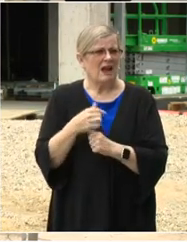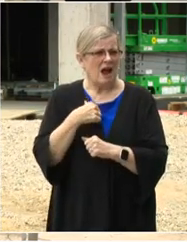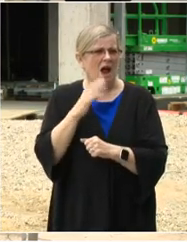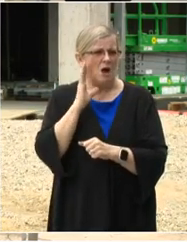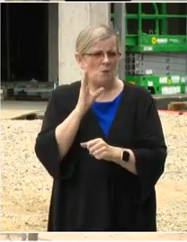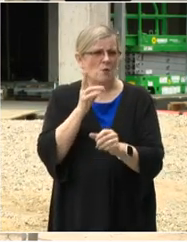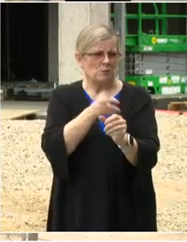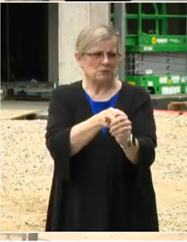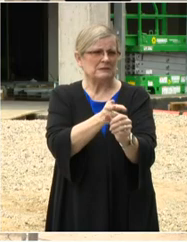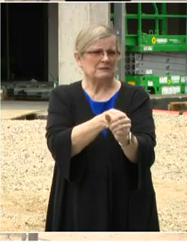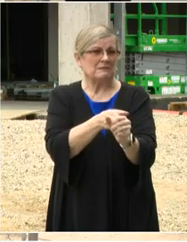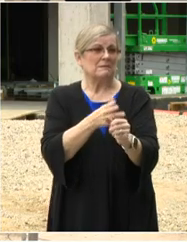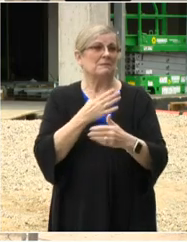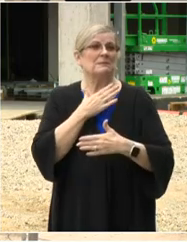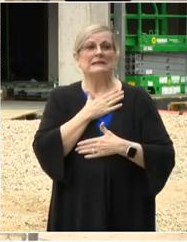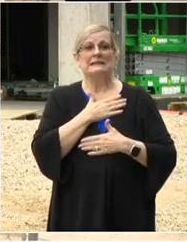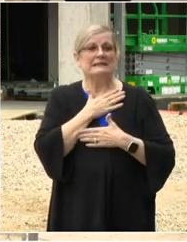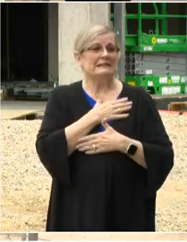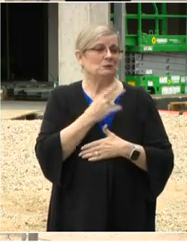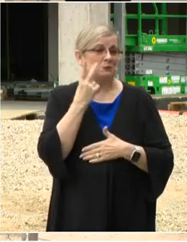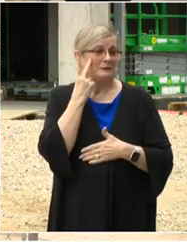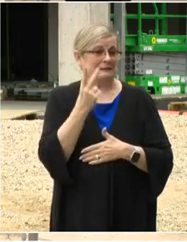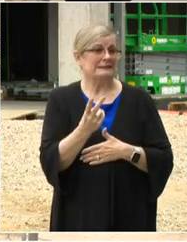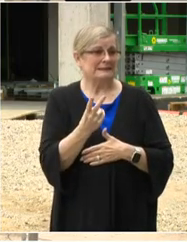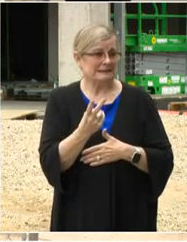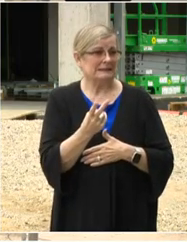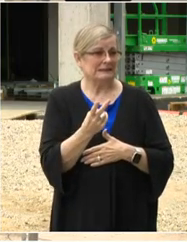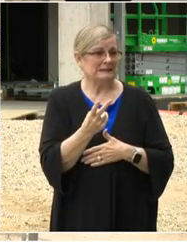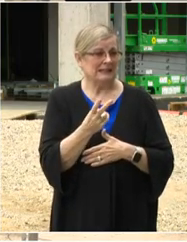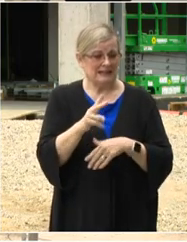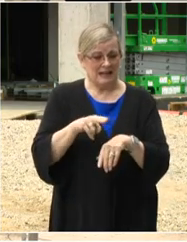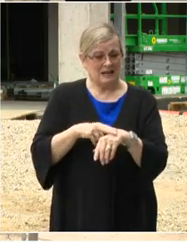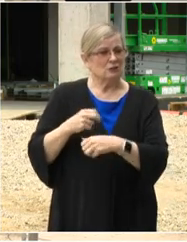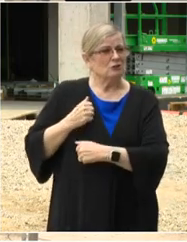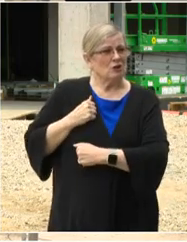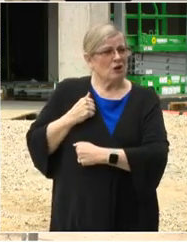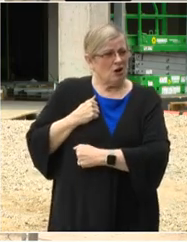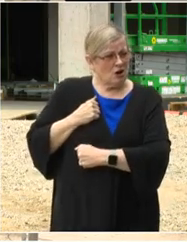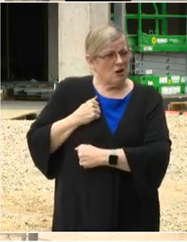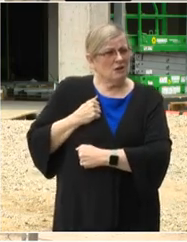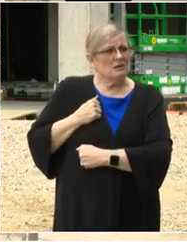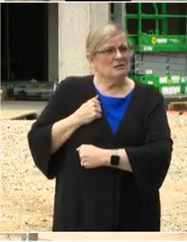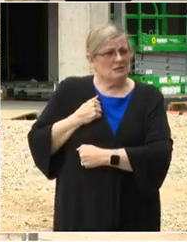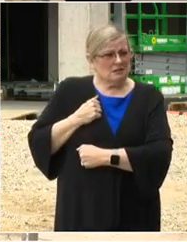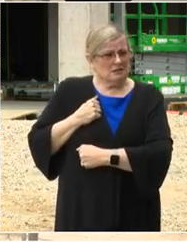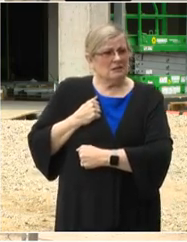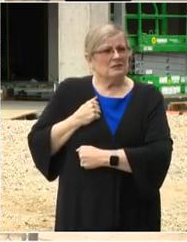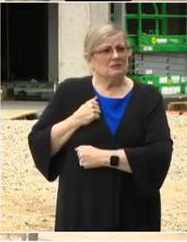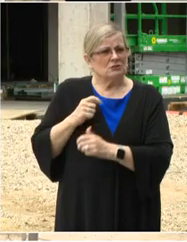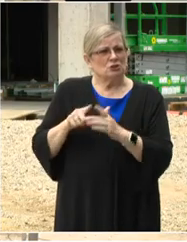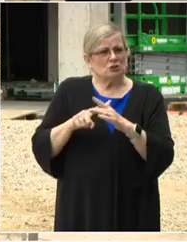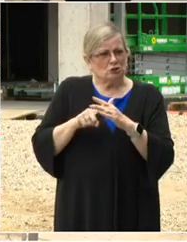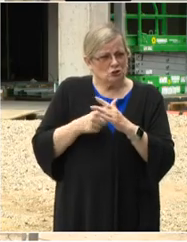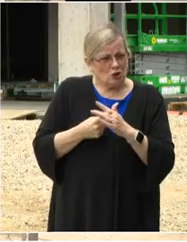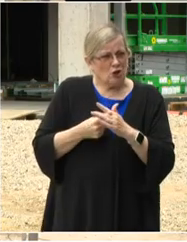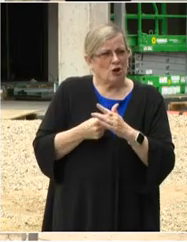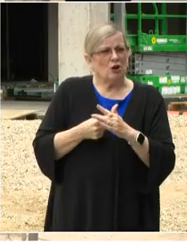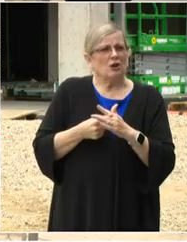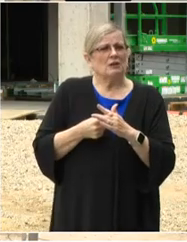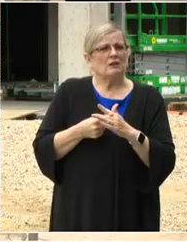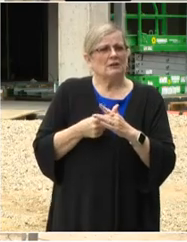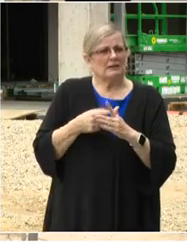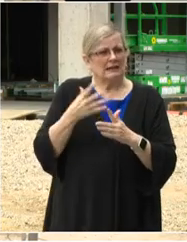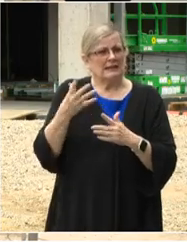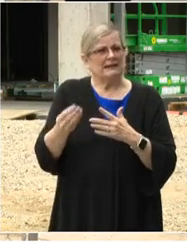So I am pleased to see our National Guardsmen start to cycle off, and we'll be even